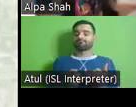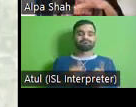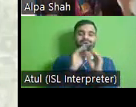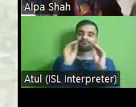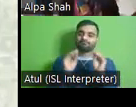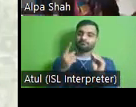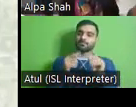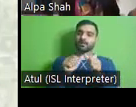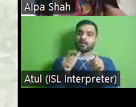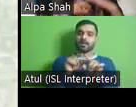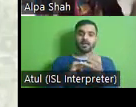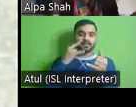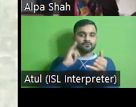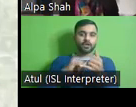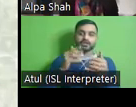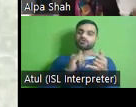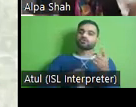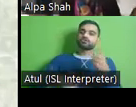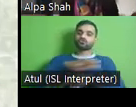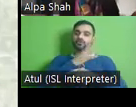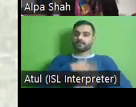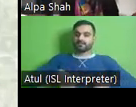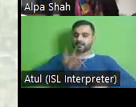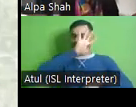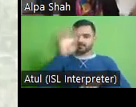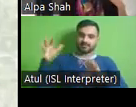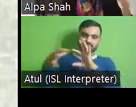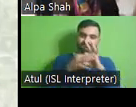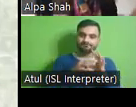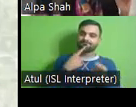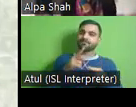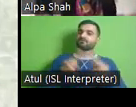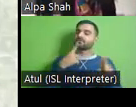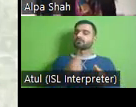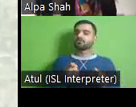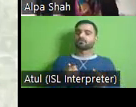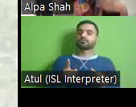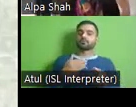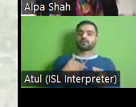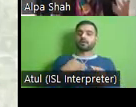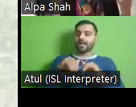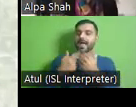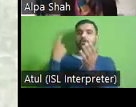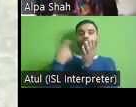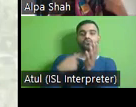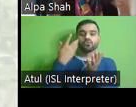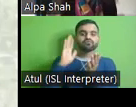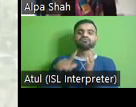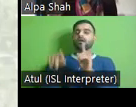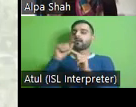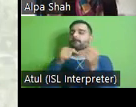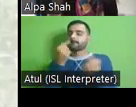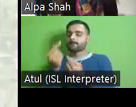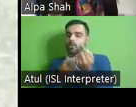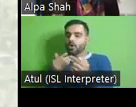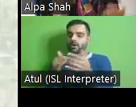that Adivasi societies are completely egalitarian. I'm not saying that there are no hierarchies, there are no inequalities within